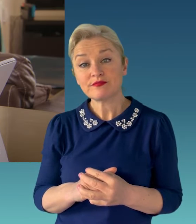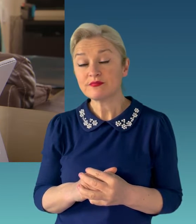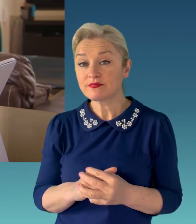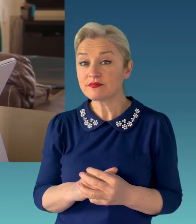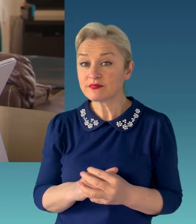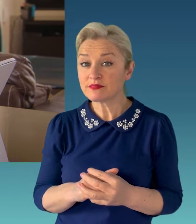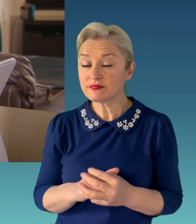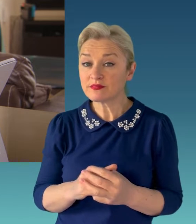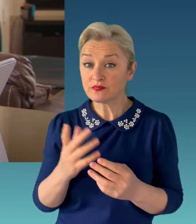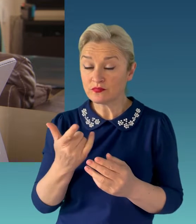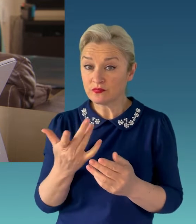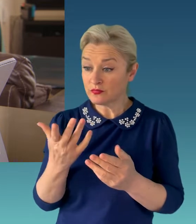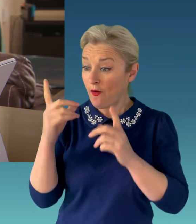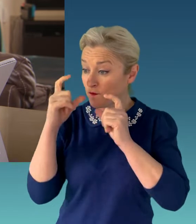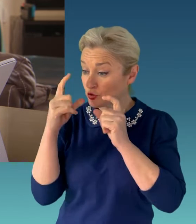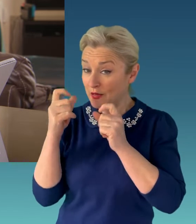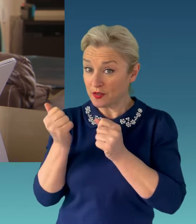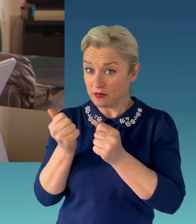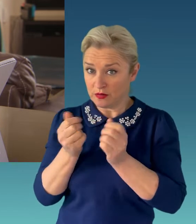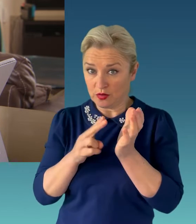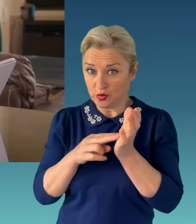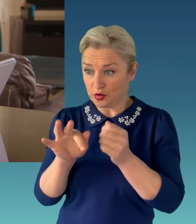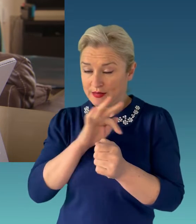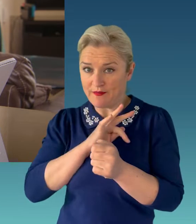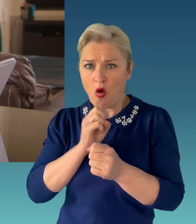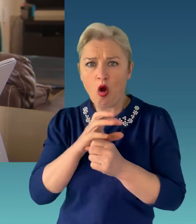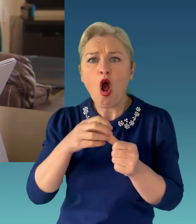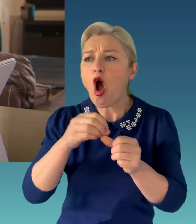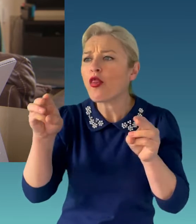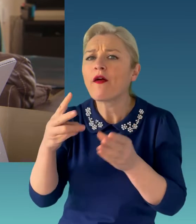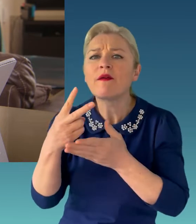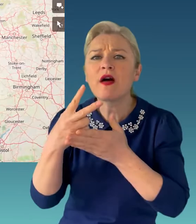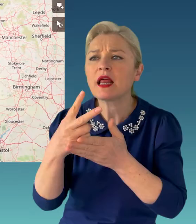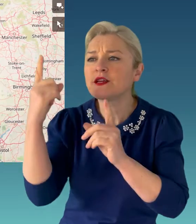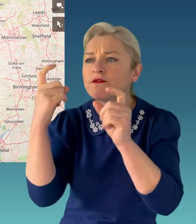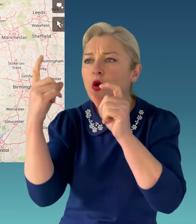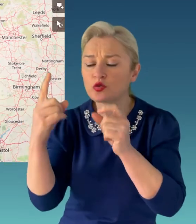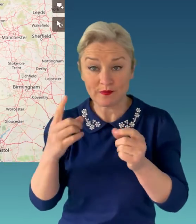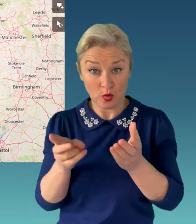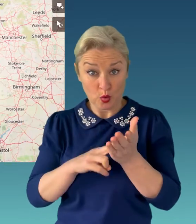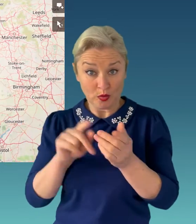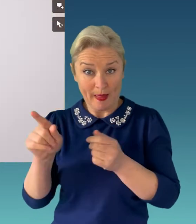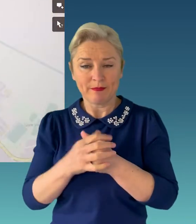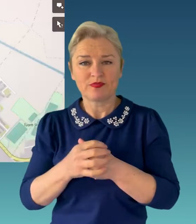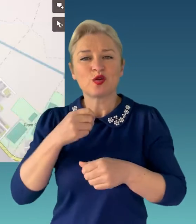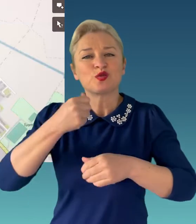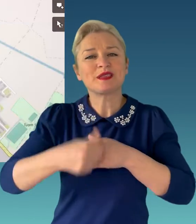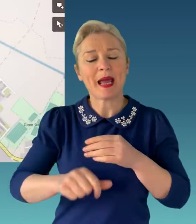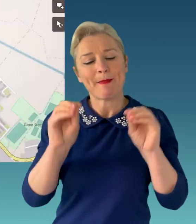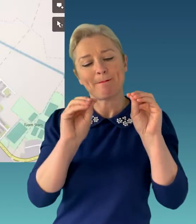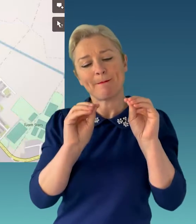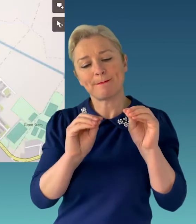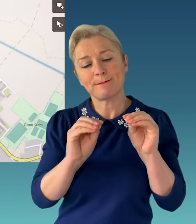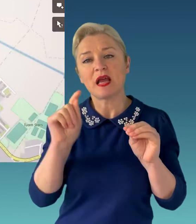You can map using photos you've taken yourself, or you can use photos taken by other volunteers. Today, I'm mapping Tuam, County